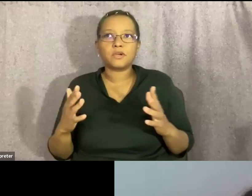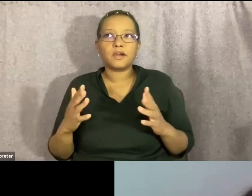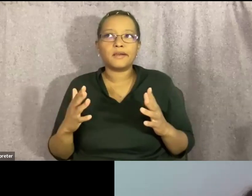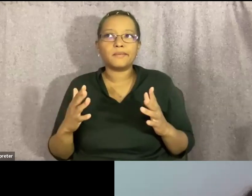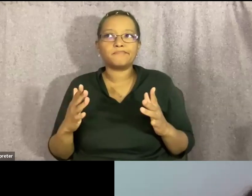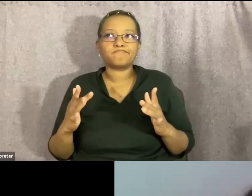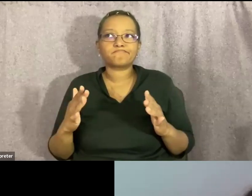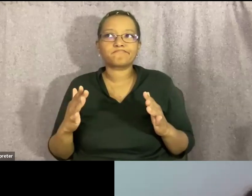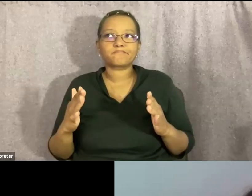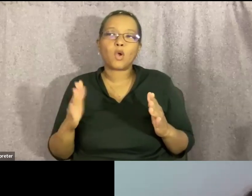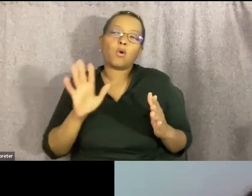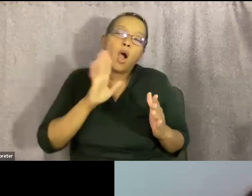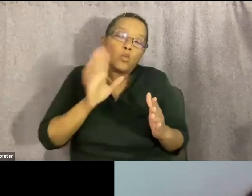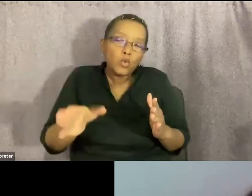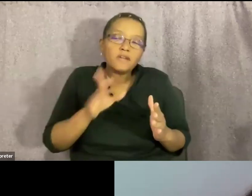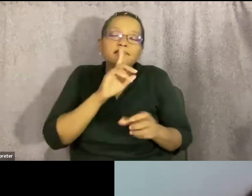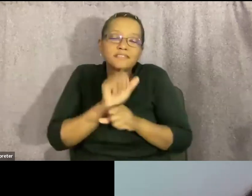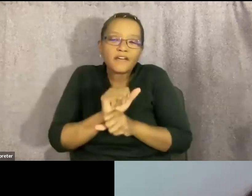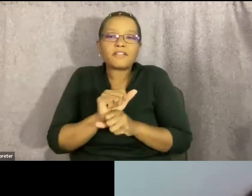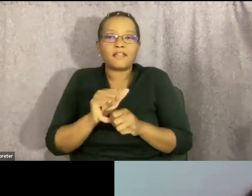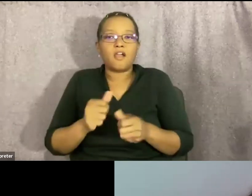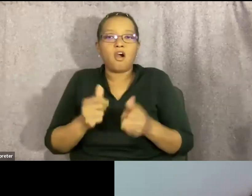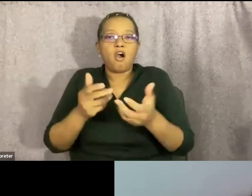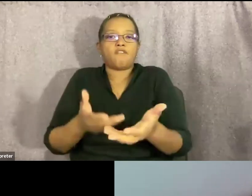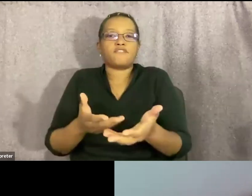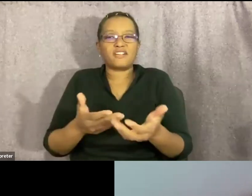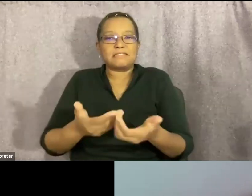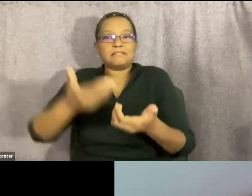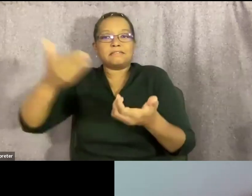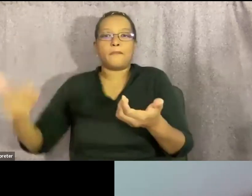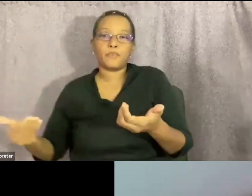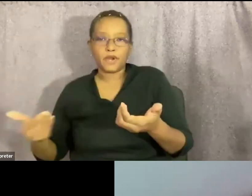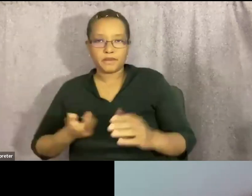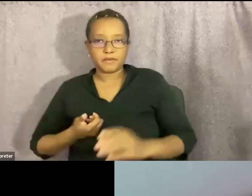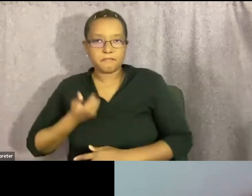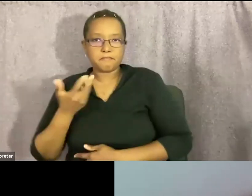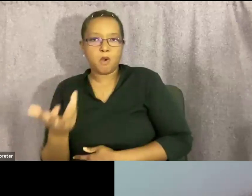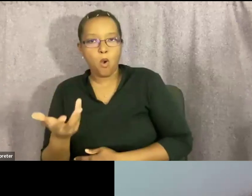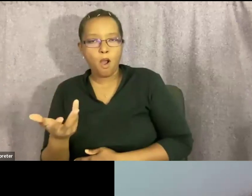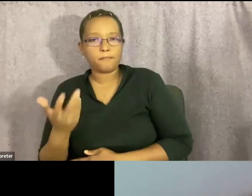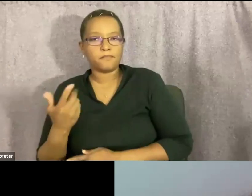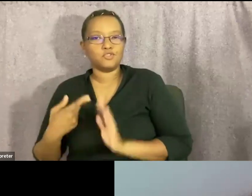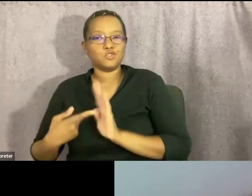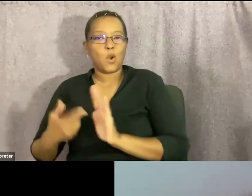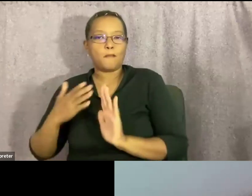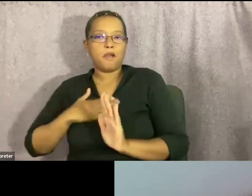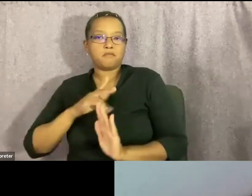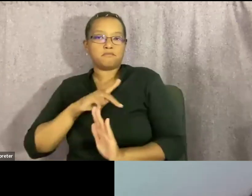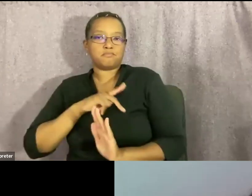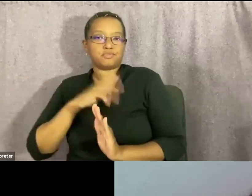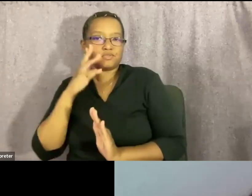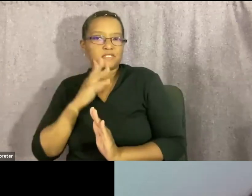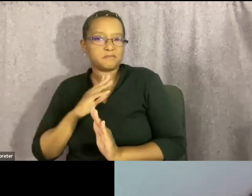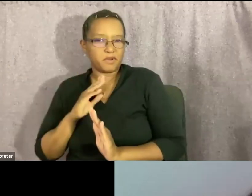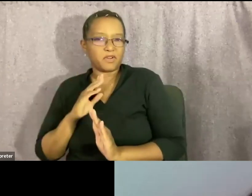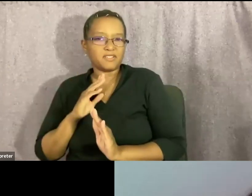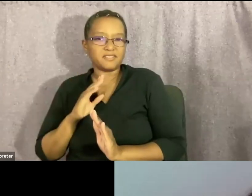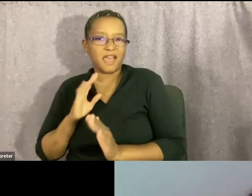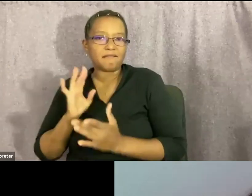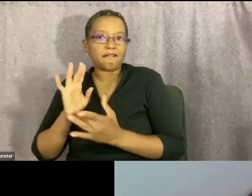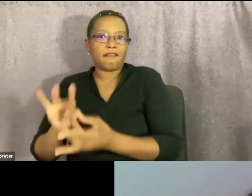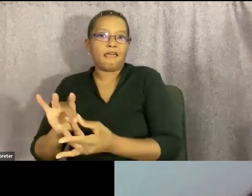settler colonial violence I was describing. For this poem, I decided to zoom